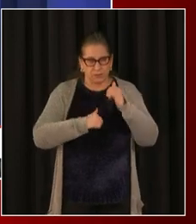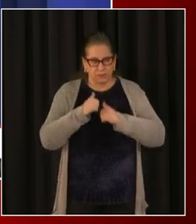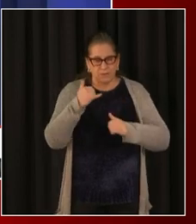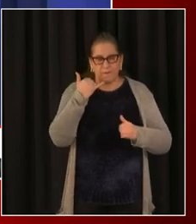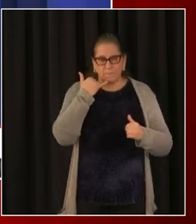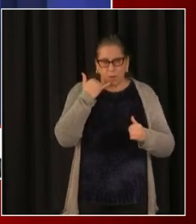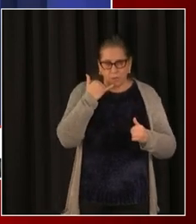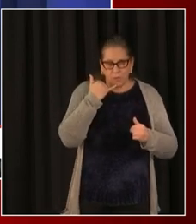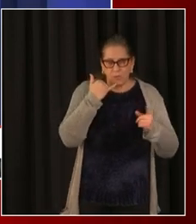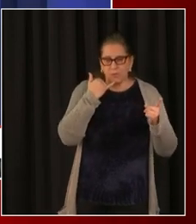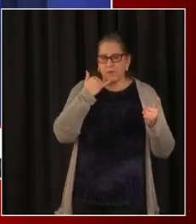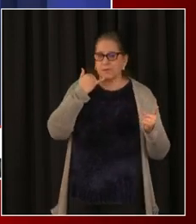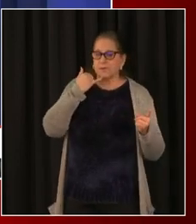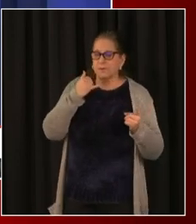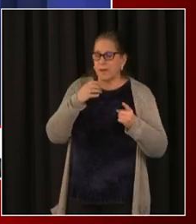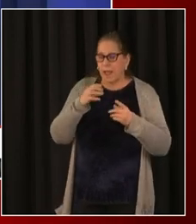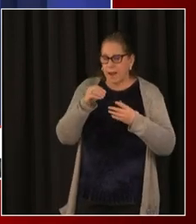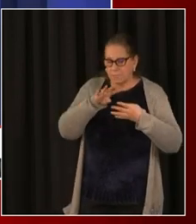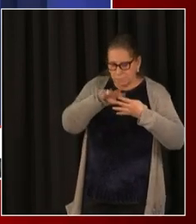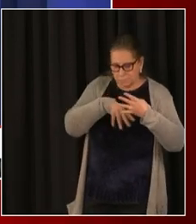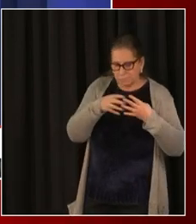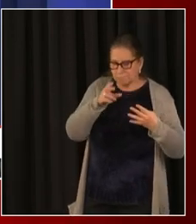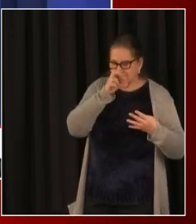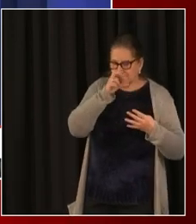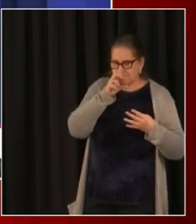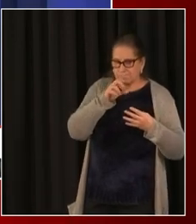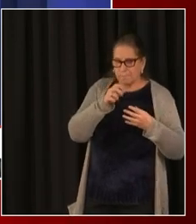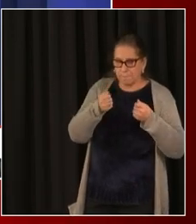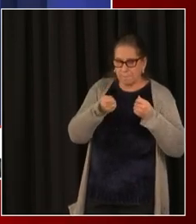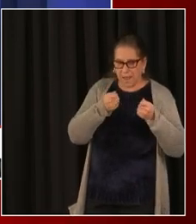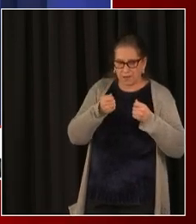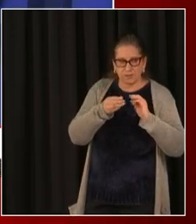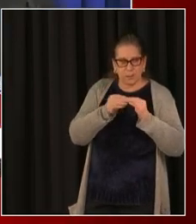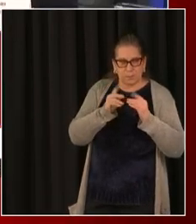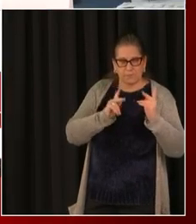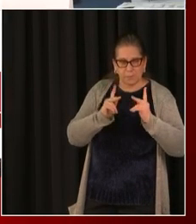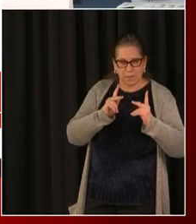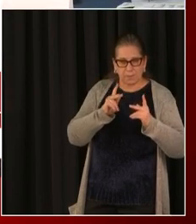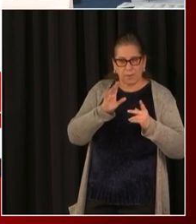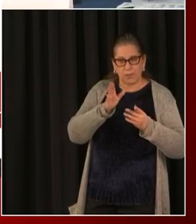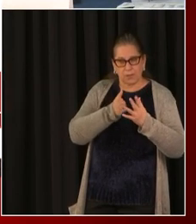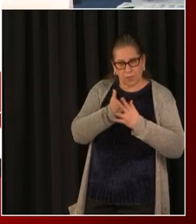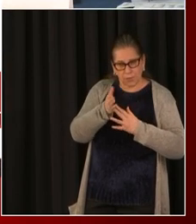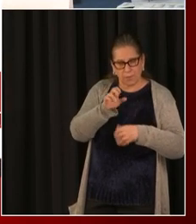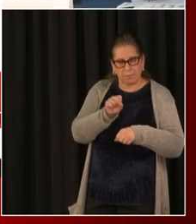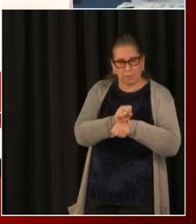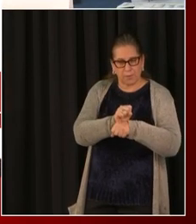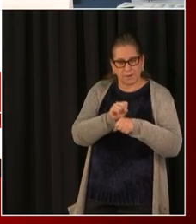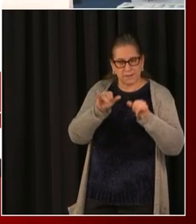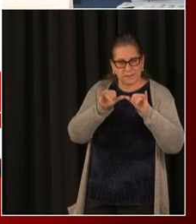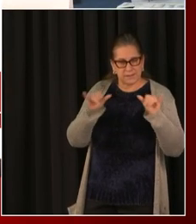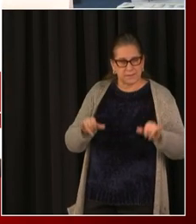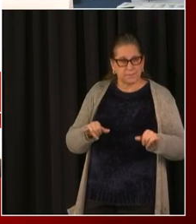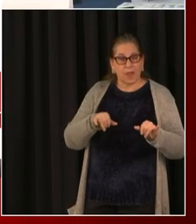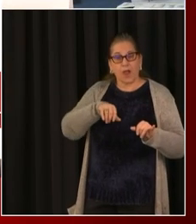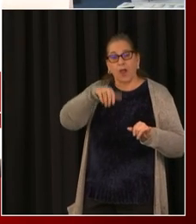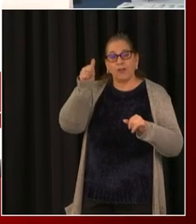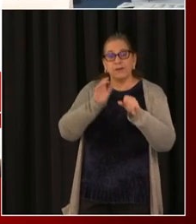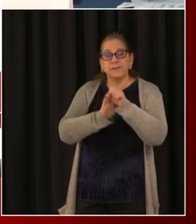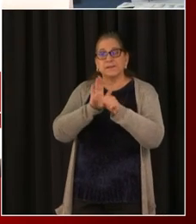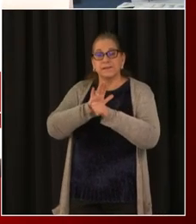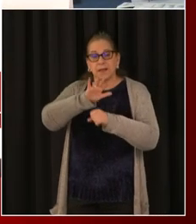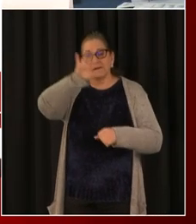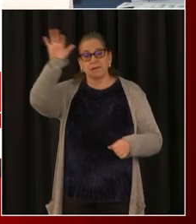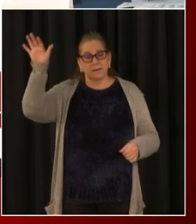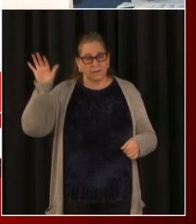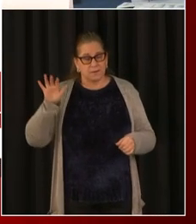seniors in handling appointments. We have decided to go with an appointment system. I know some other states have suggested that